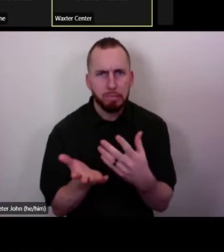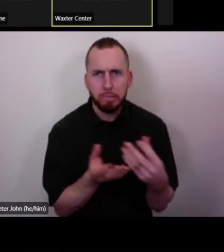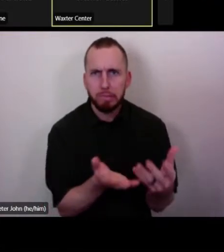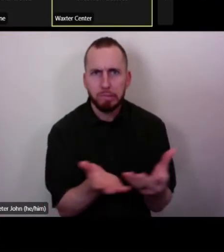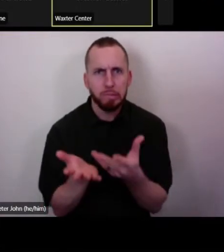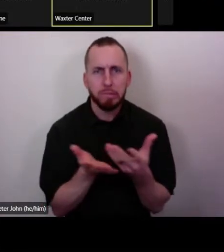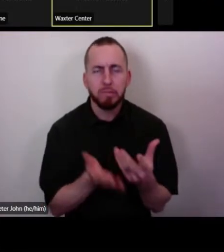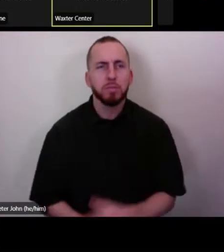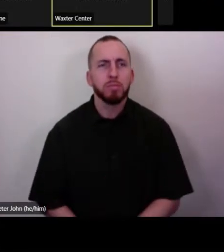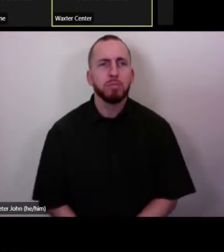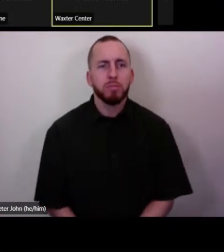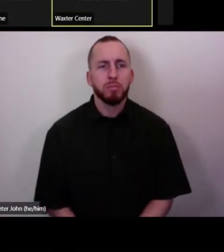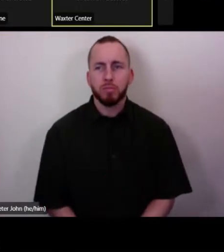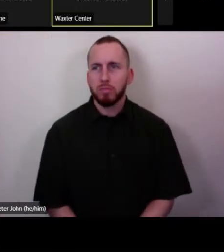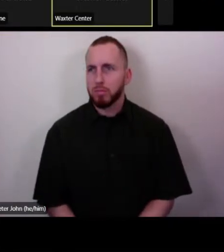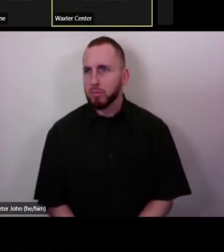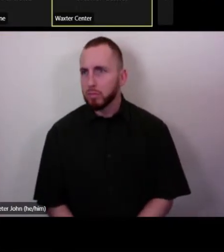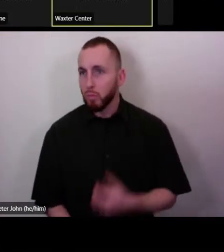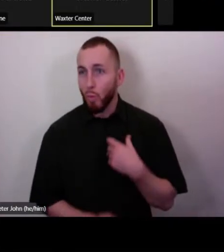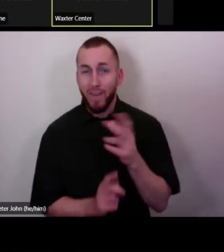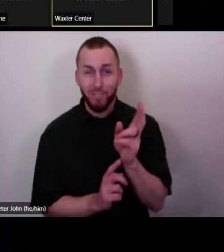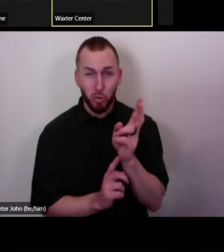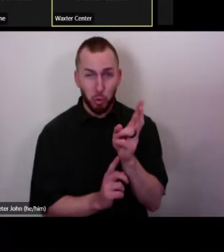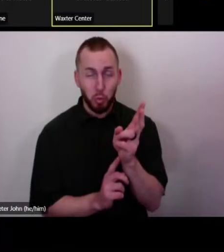Some good music though.